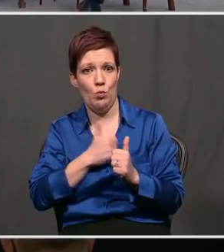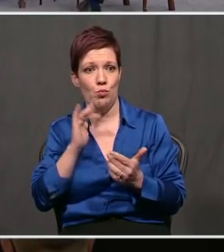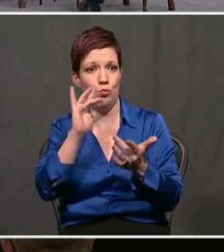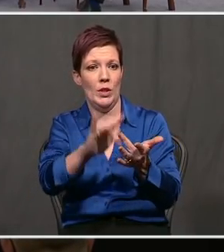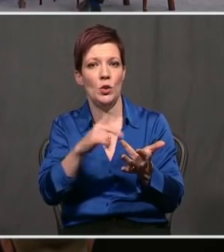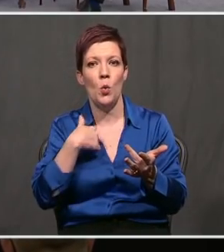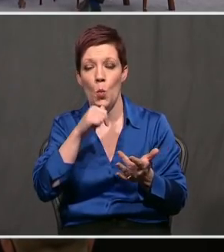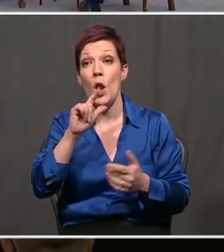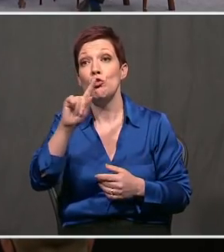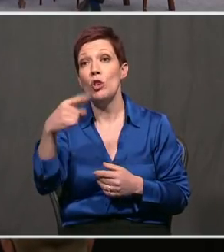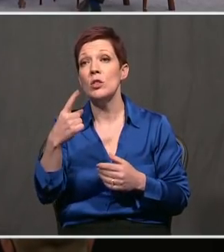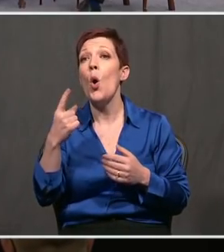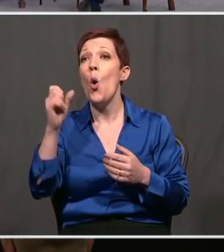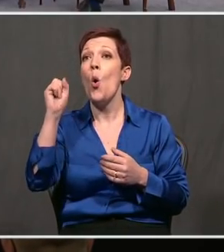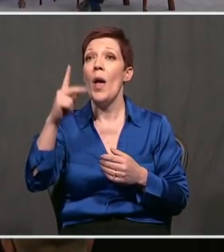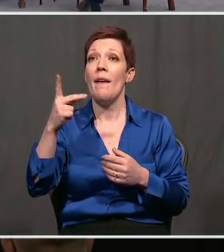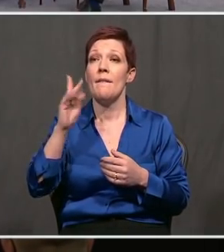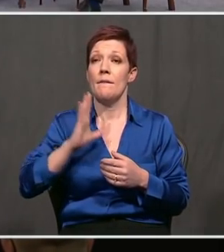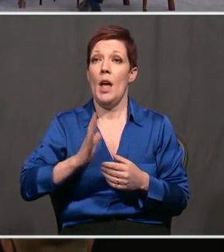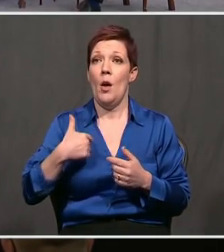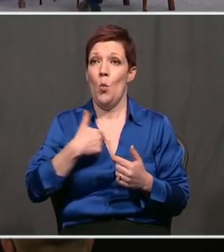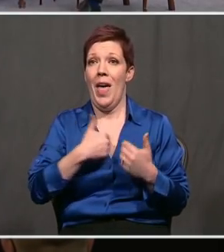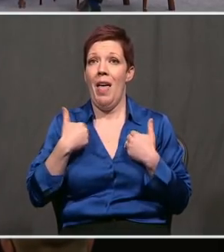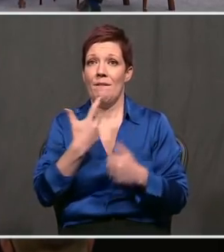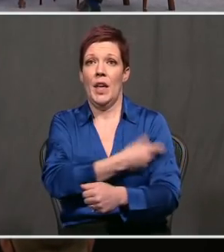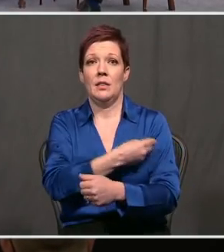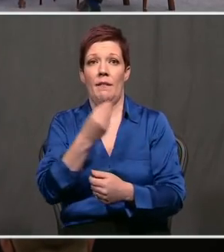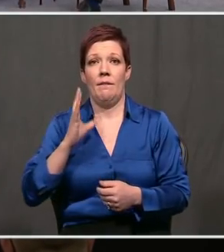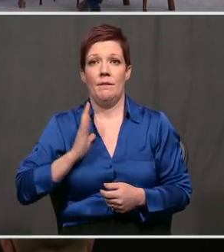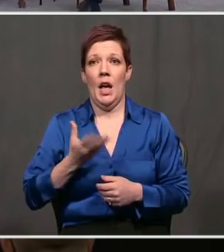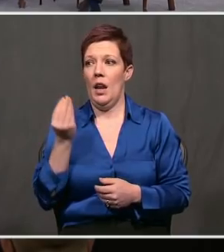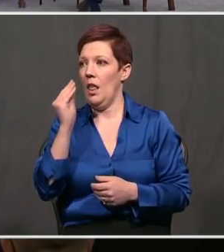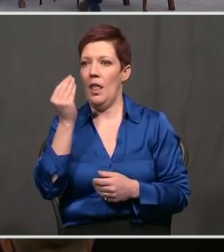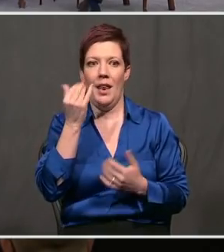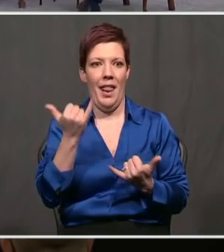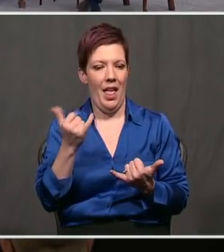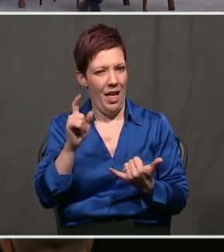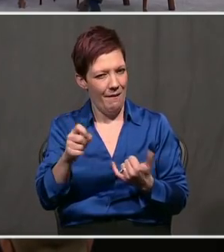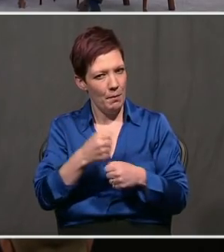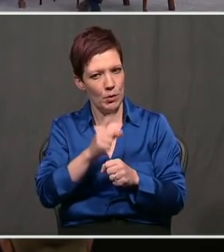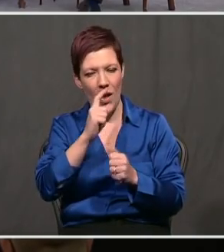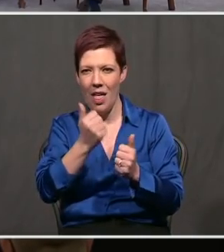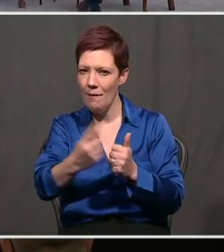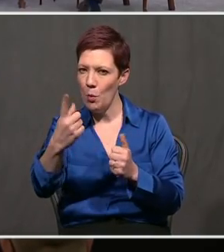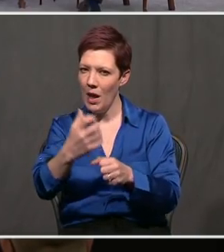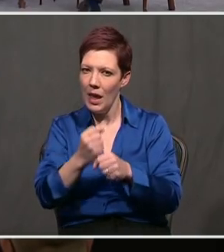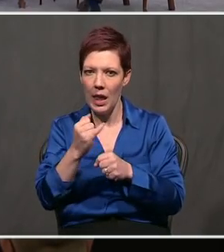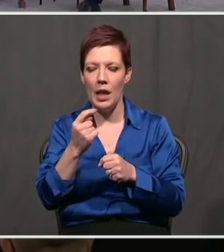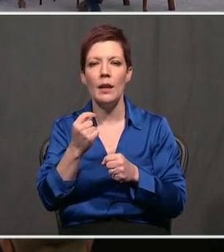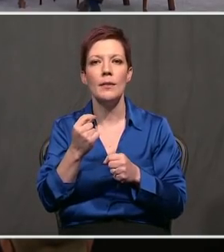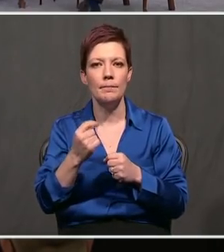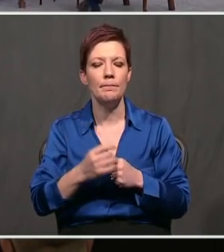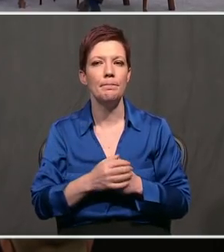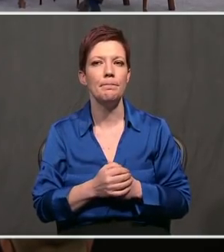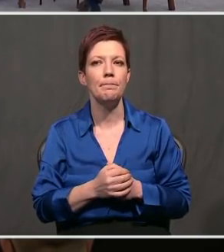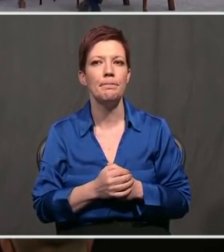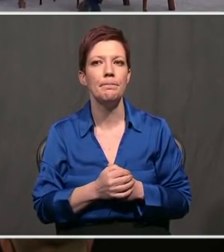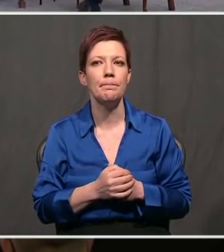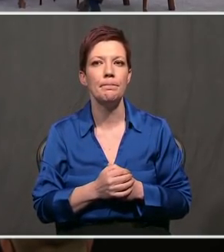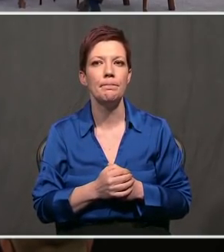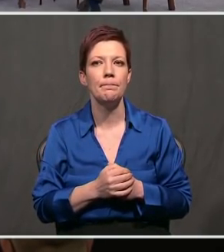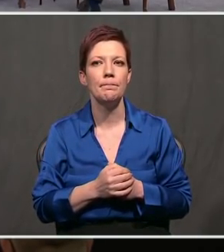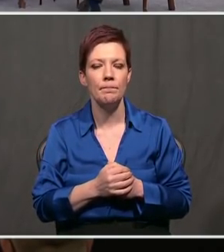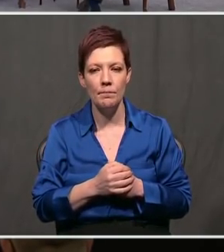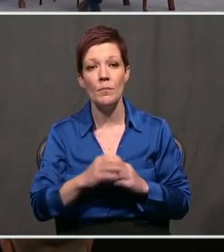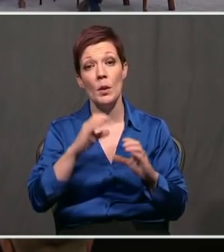vaccine, we wanted the vaccination. And so that's what we're working on. Governor DeSantis? Yeah, I think communication is important, and I know a lot of